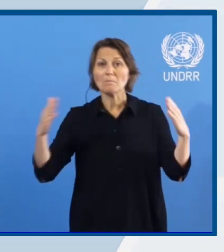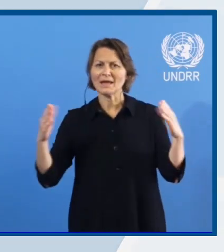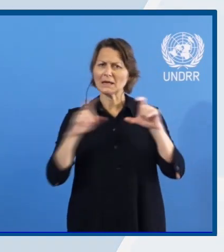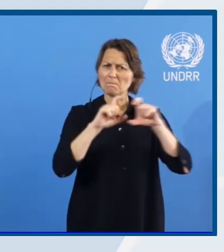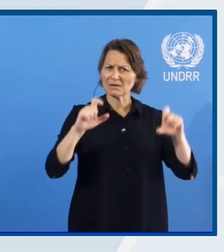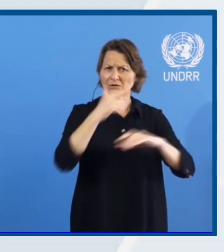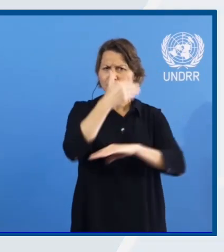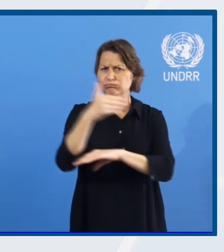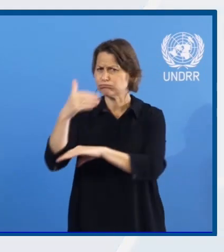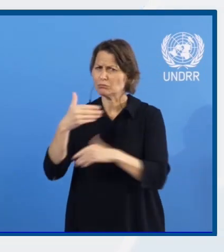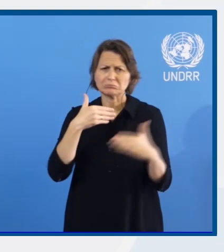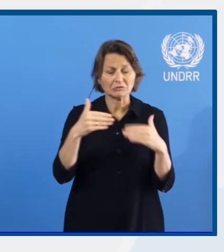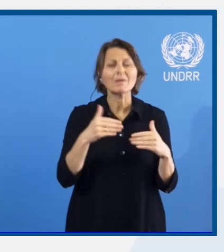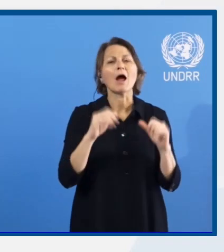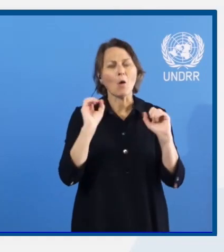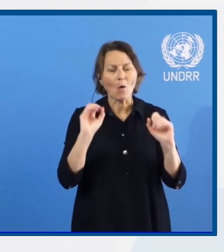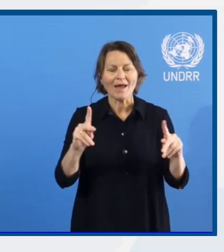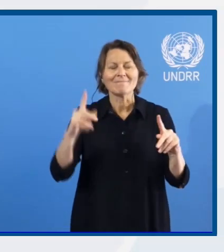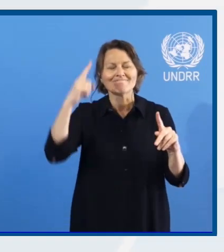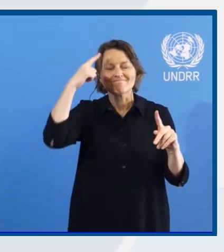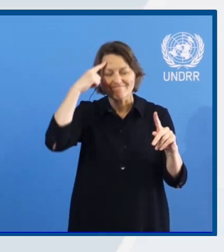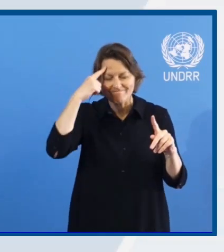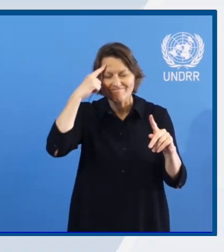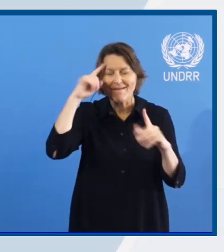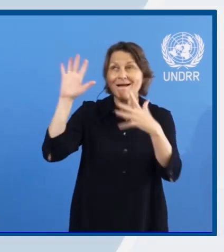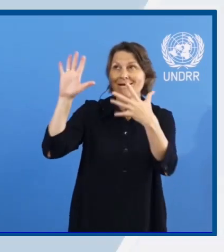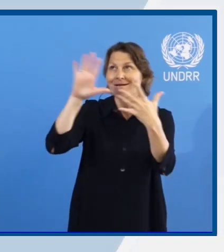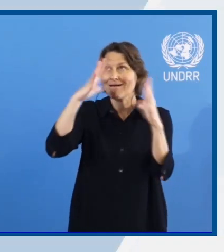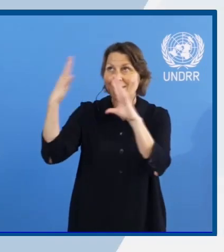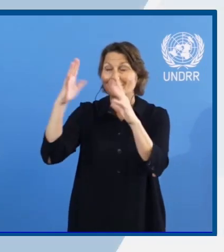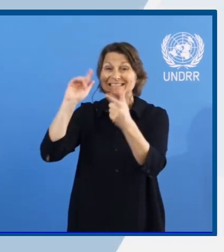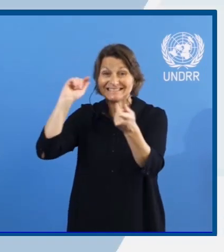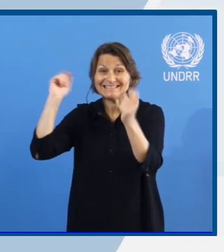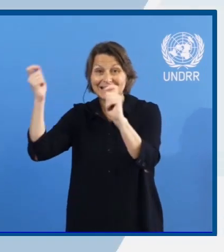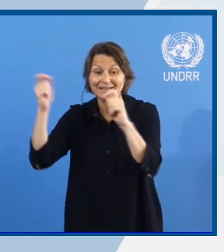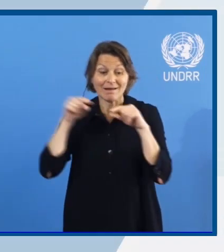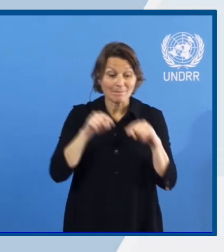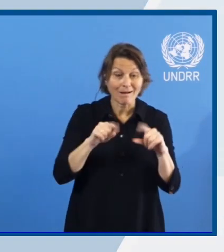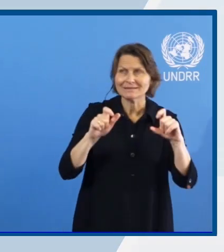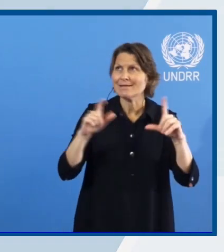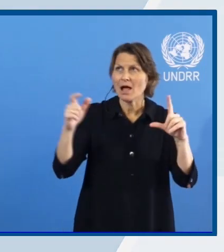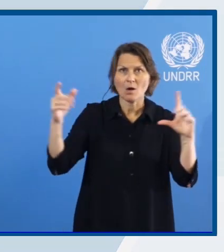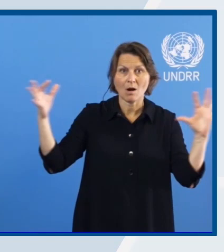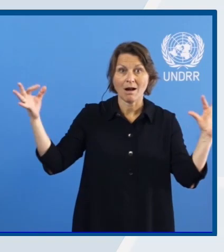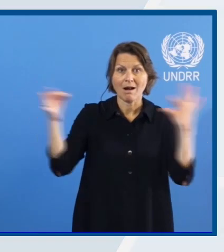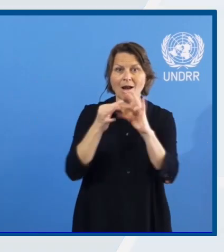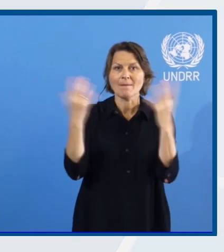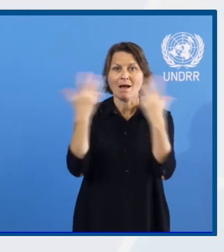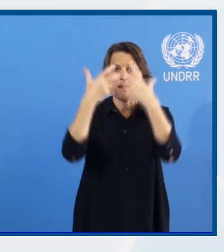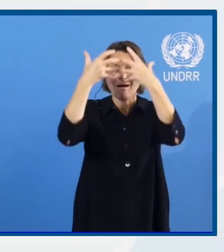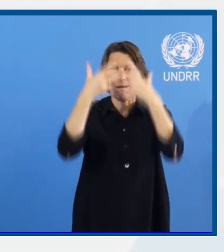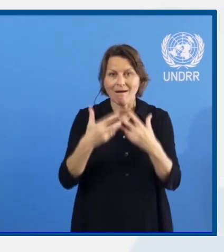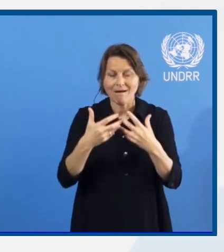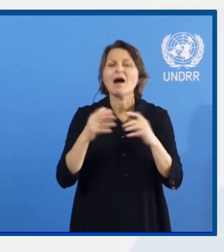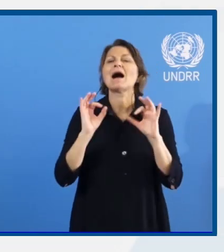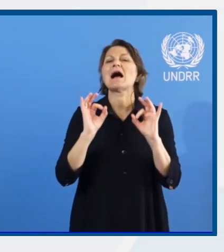marketplace about the link between climate change adaptation and the success of their businesses. The take-up of the line of credit